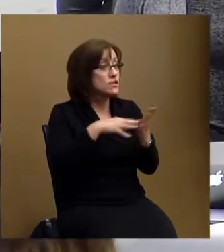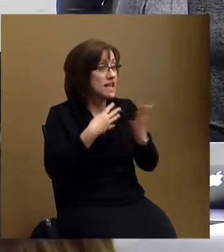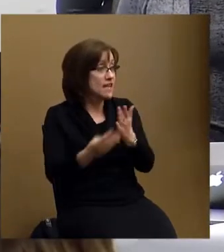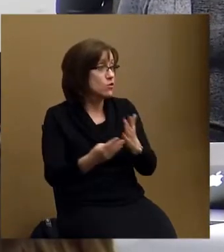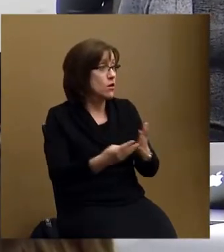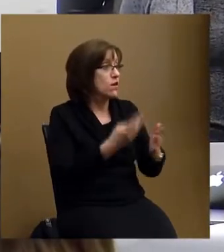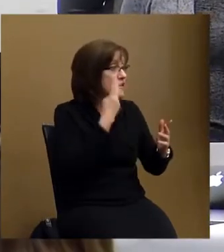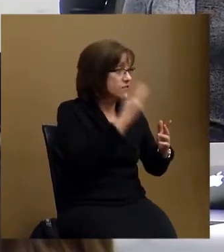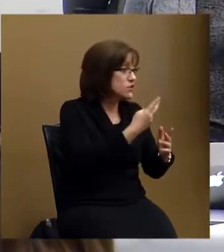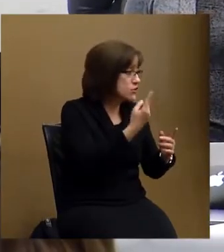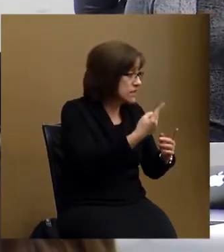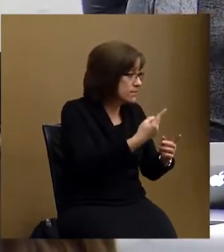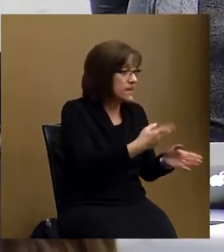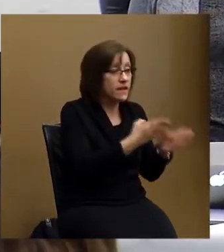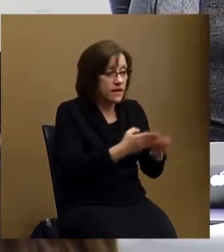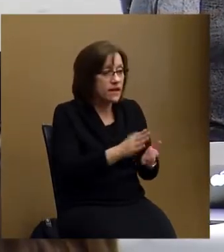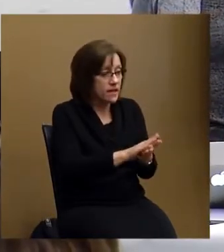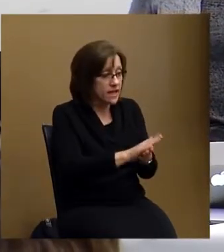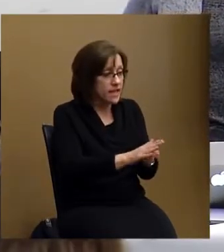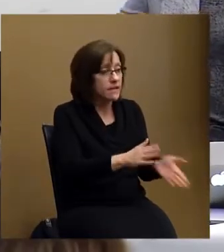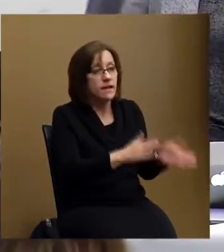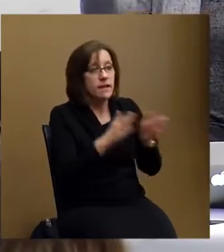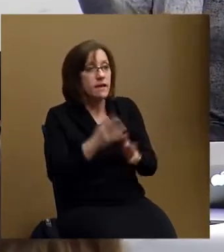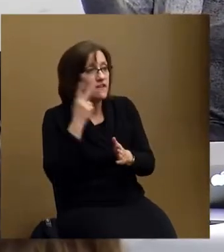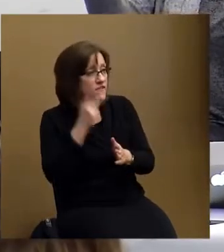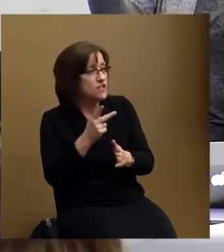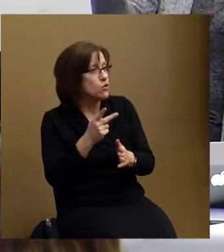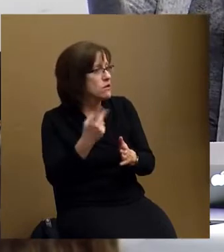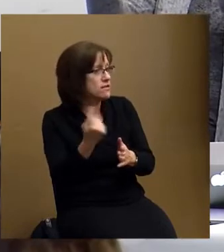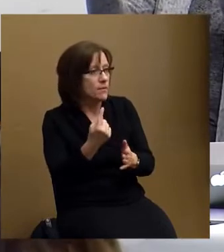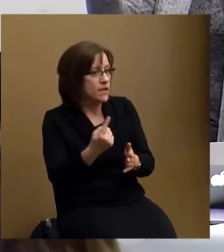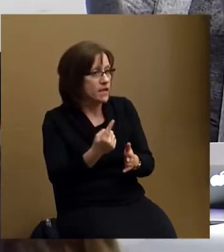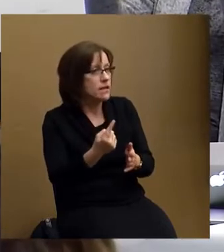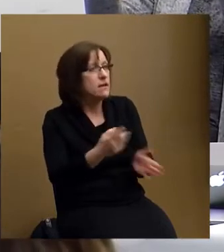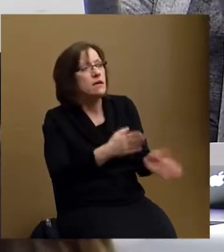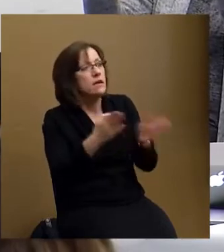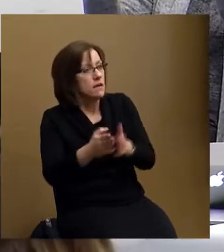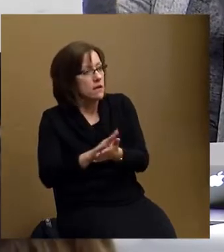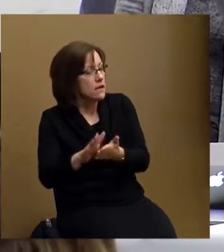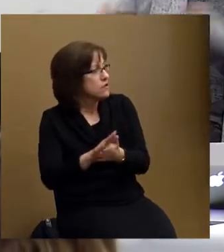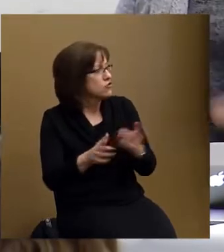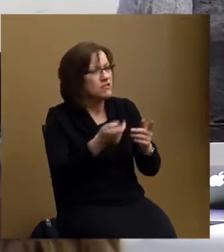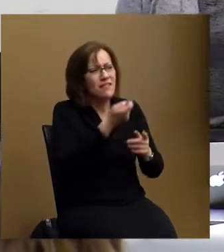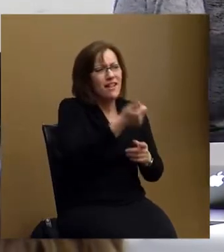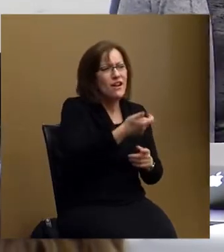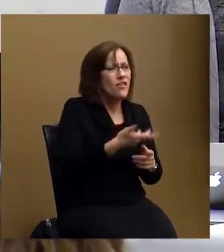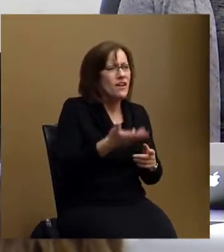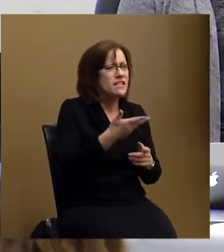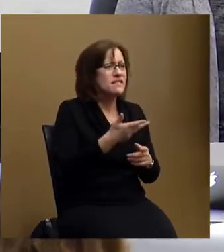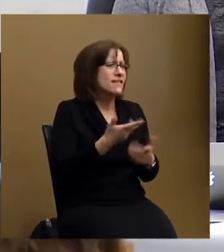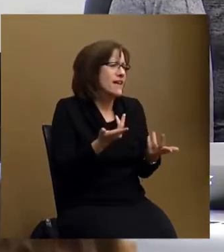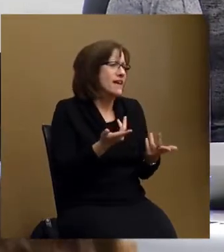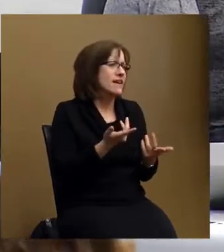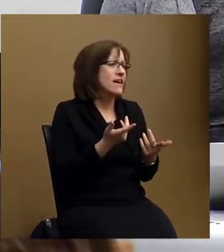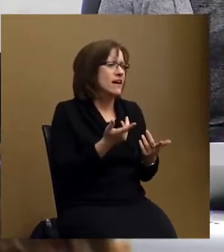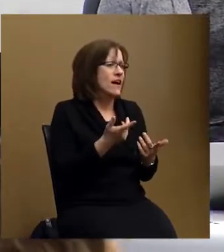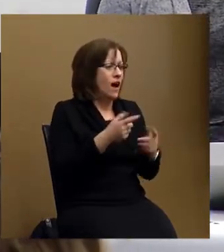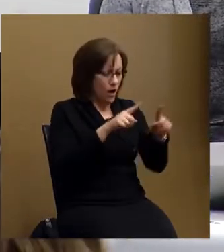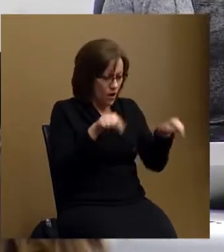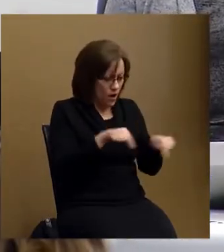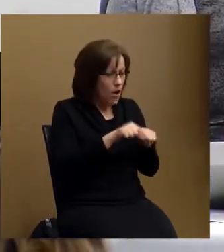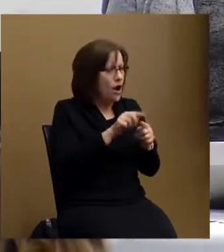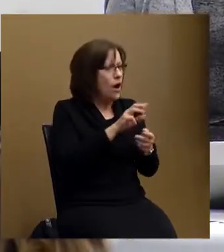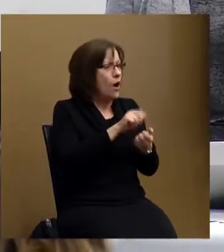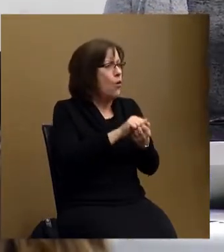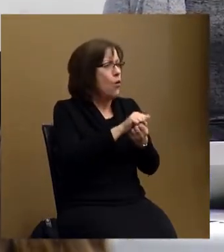Just little tasks. You know, get the Clorox wipe, hit that desk. How many desks do you have